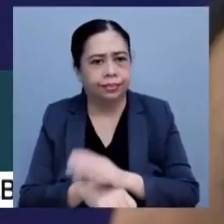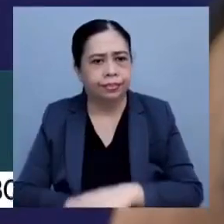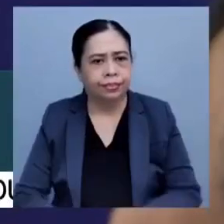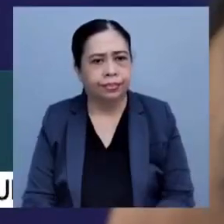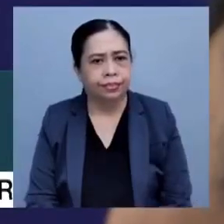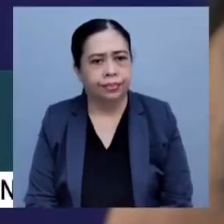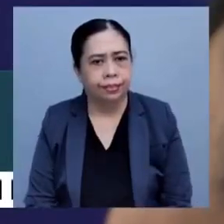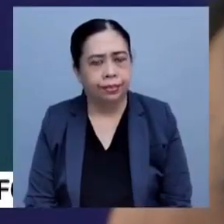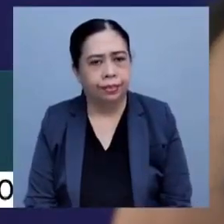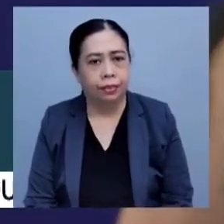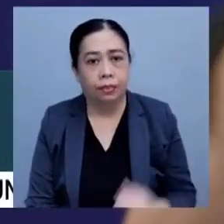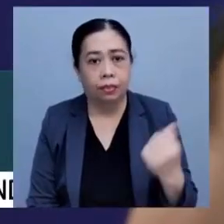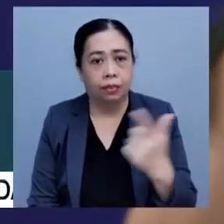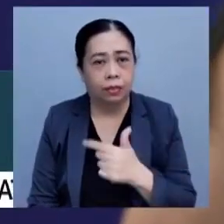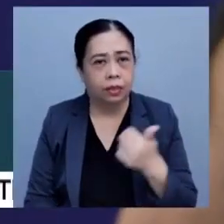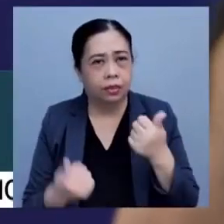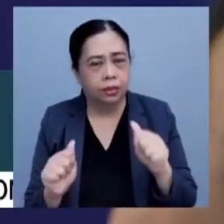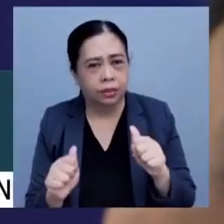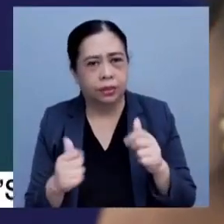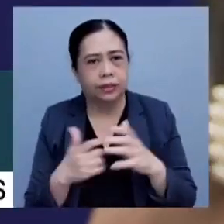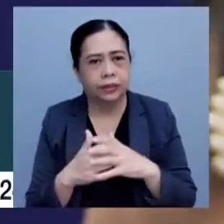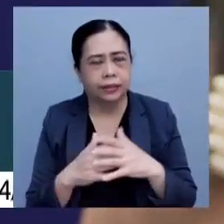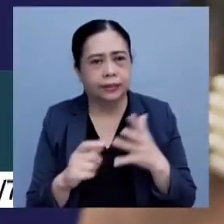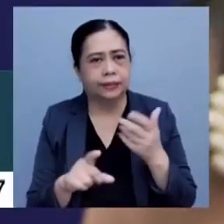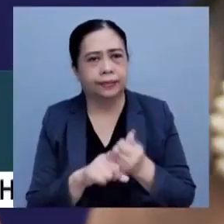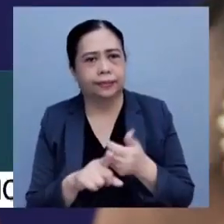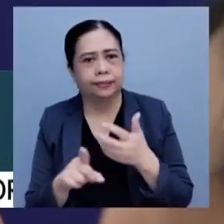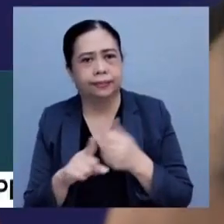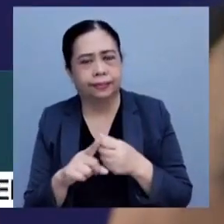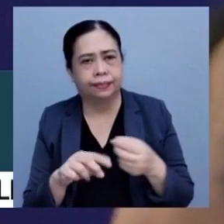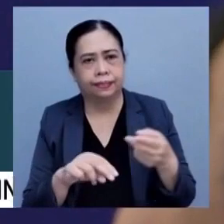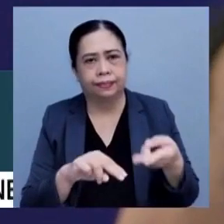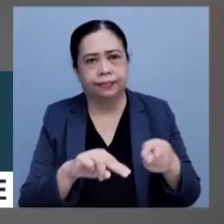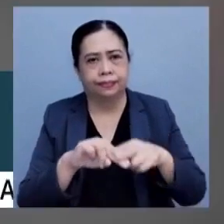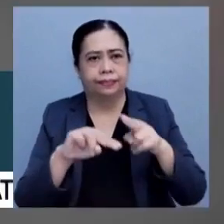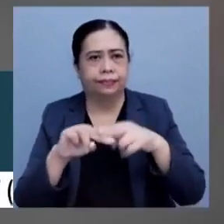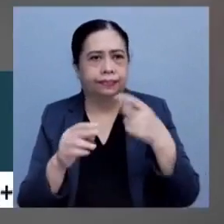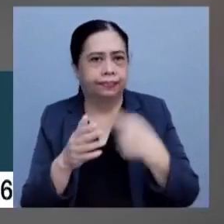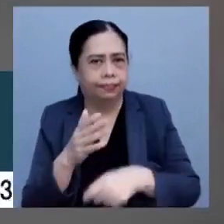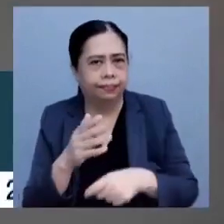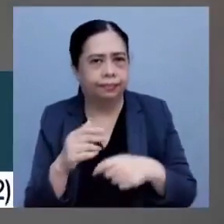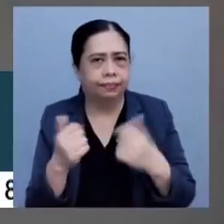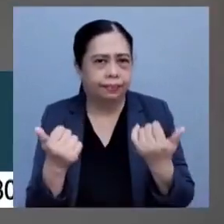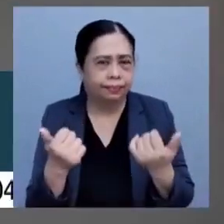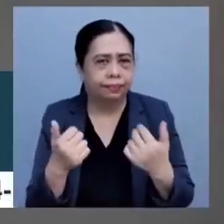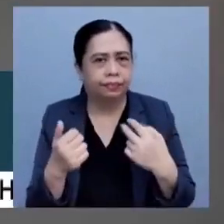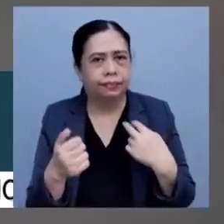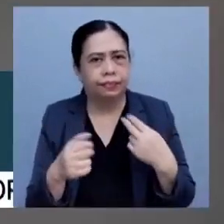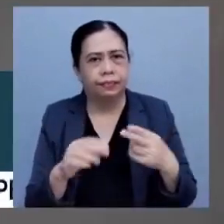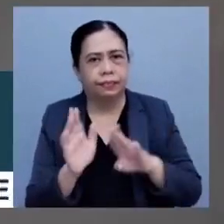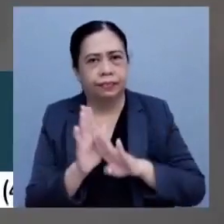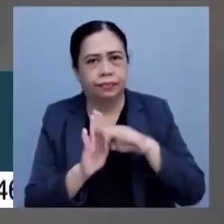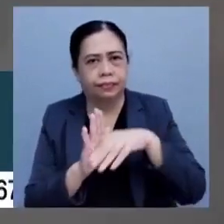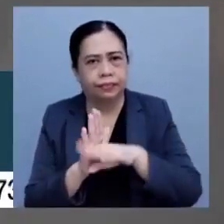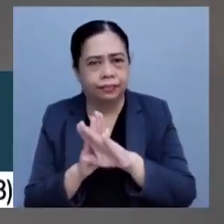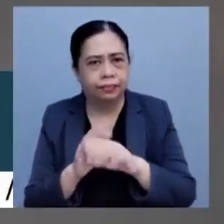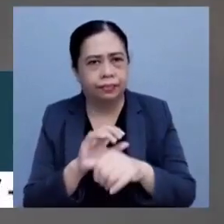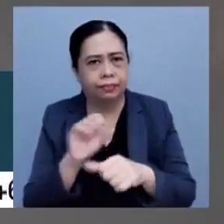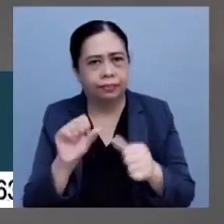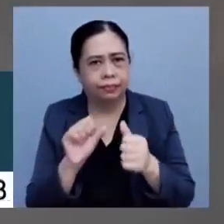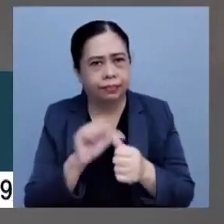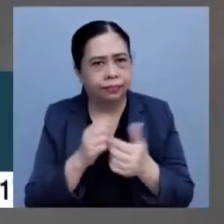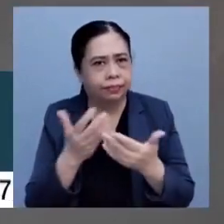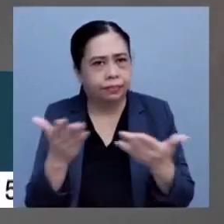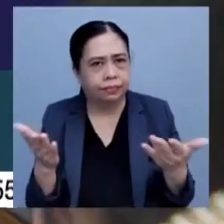All of us are trying to absorb a lot of the price increases, but there's only so much you can do. Inflation, everything's rising, right? Whether it's